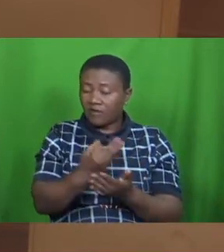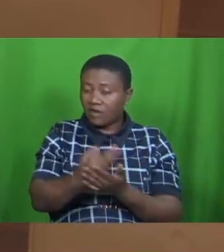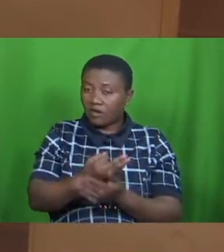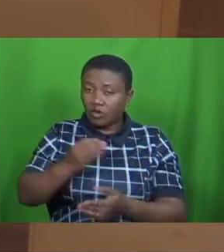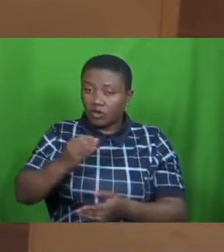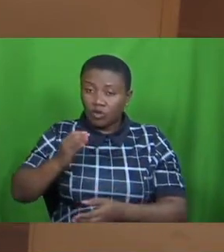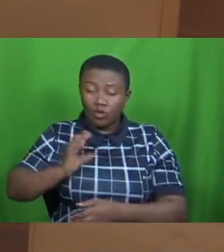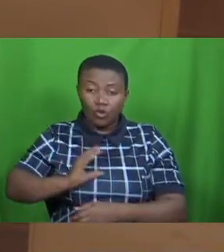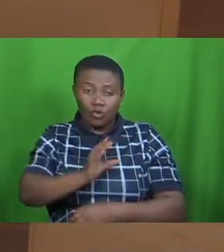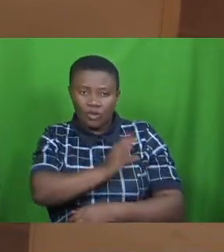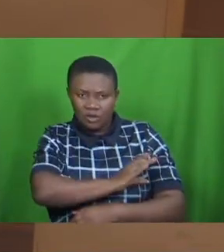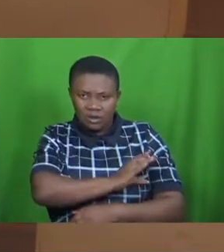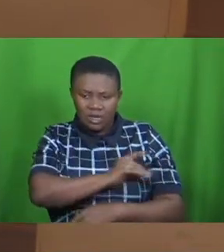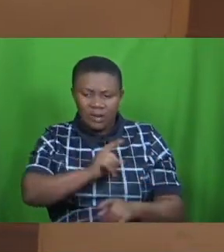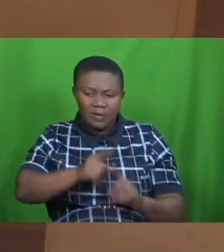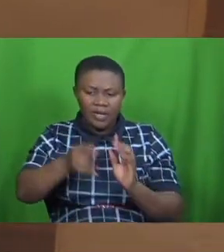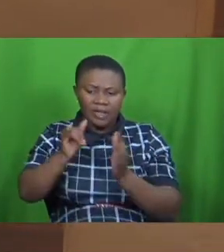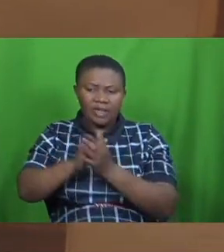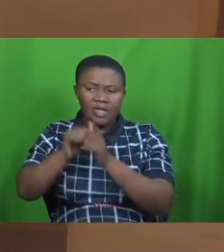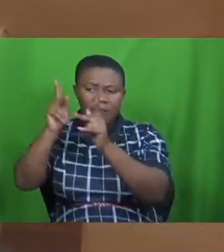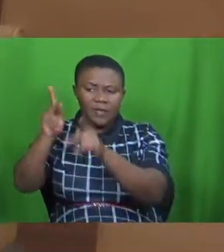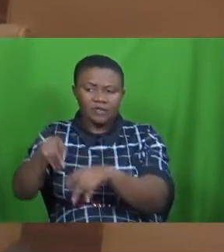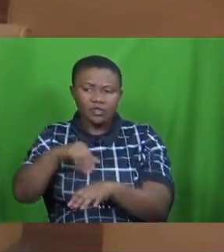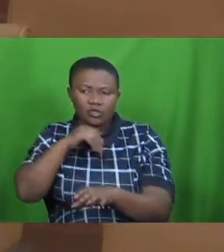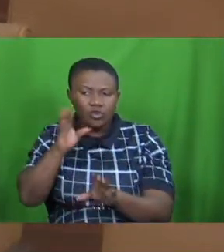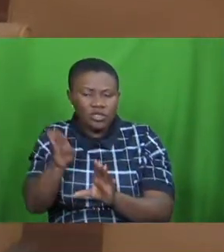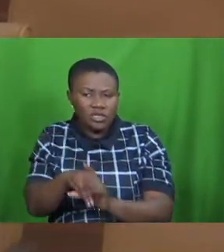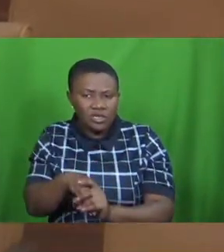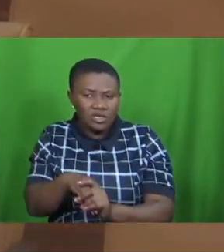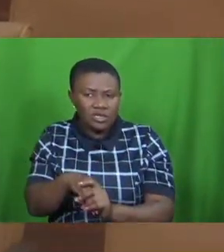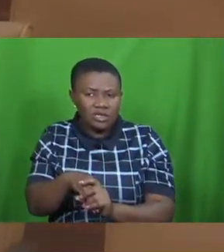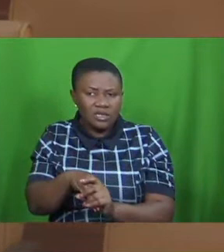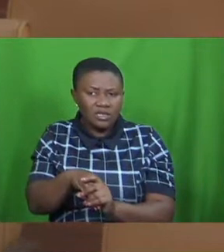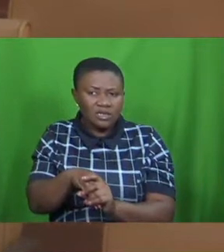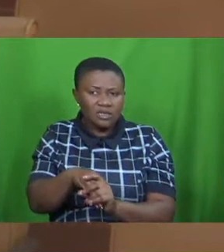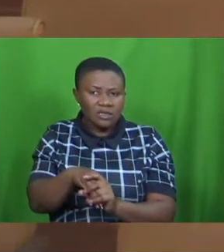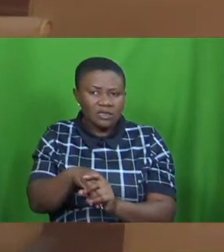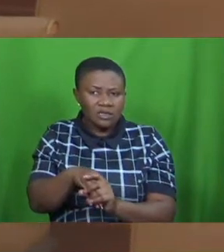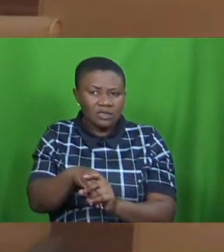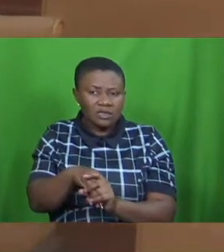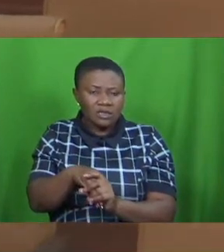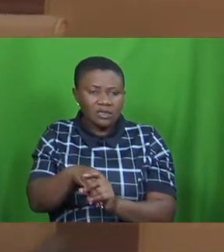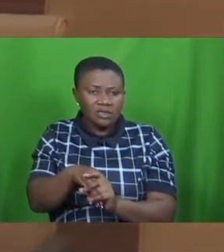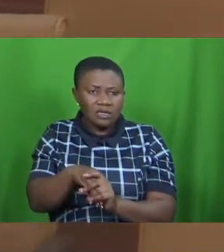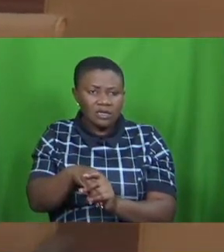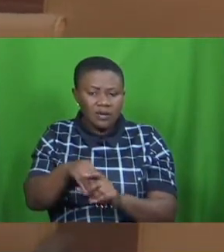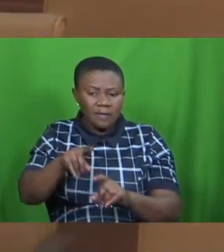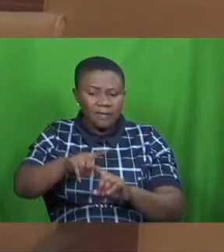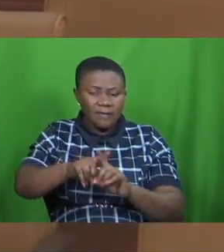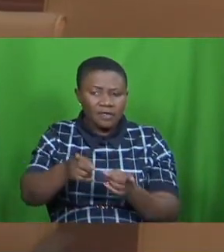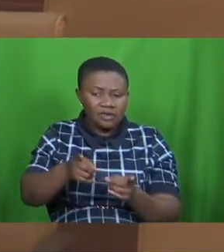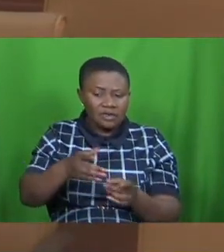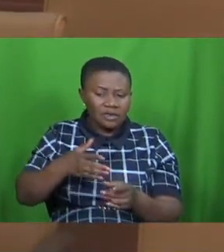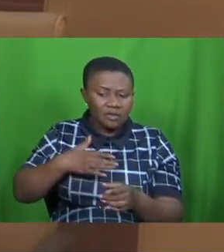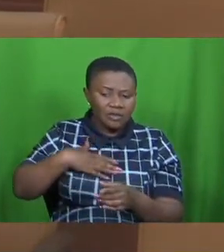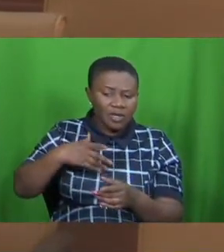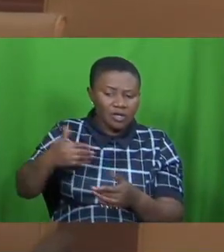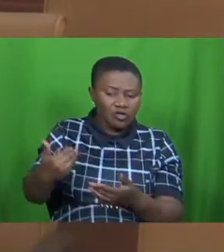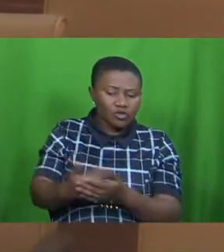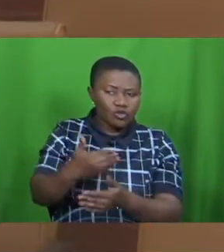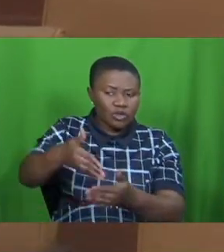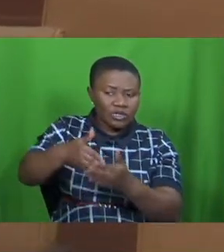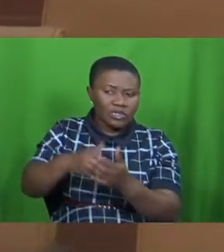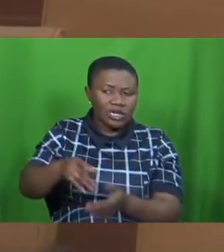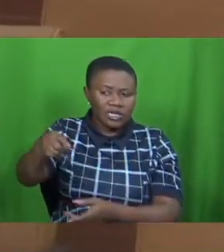that he was not in the chamber. And my respected minority leader did that on his behalf. Apart from that,